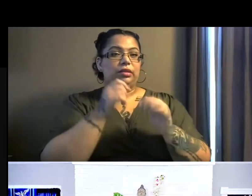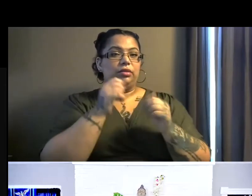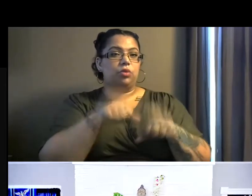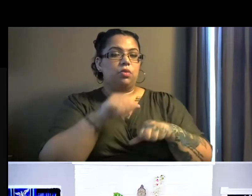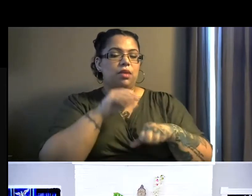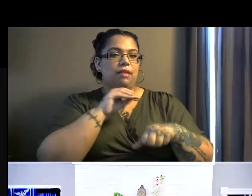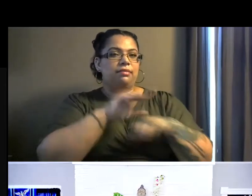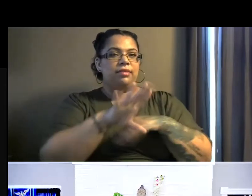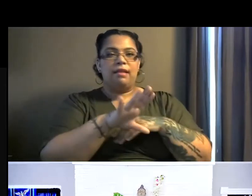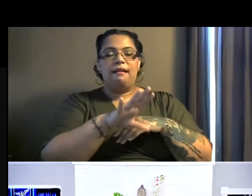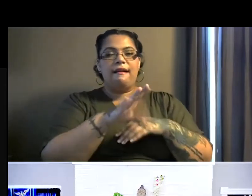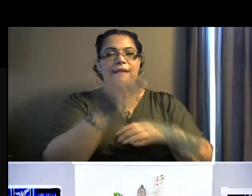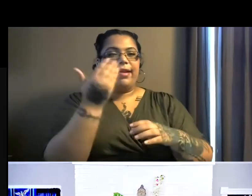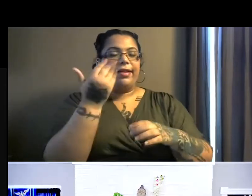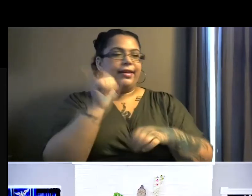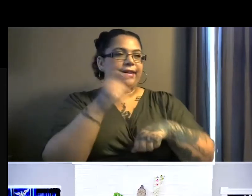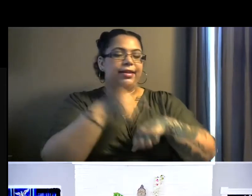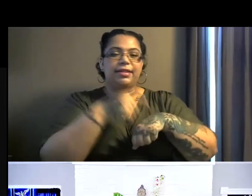via email to